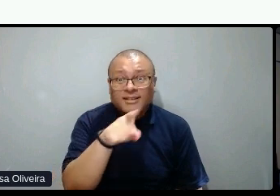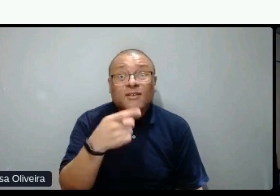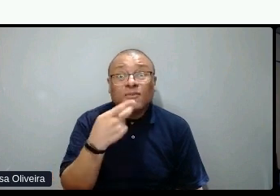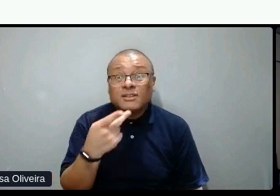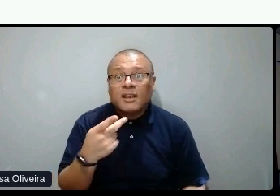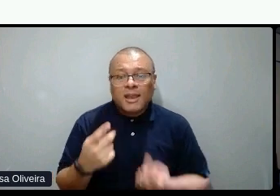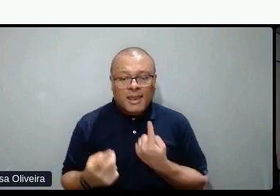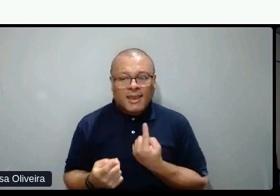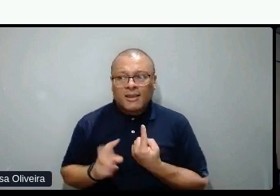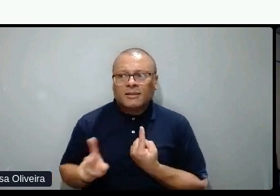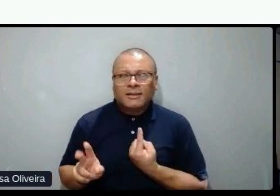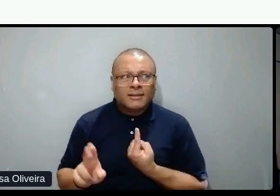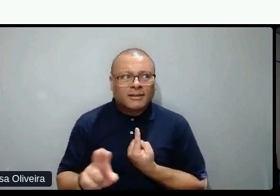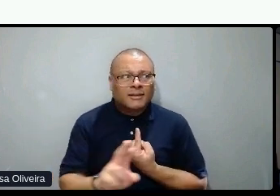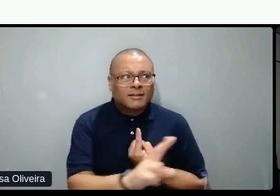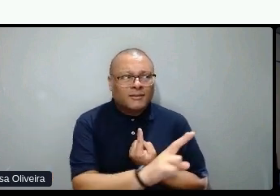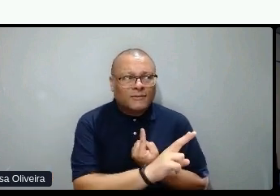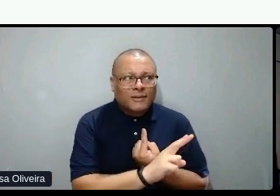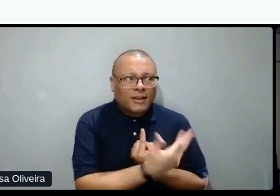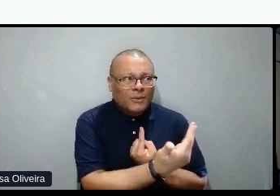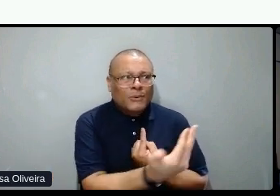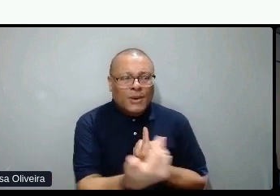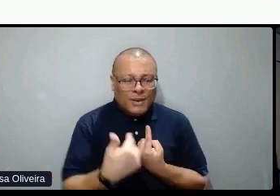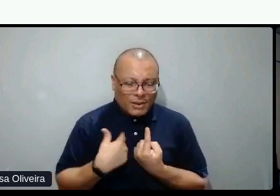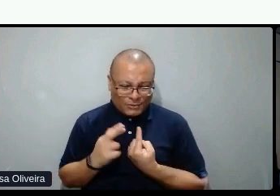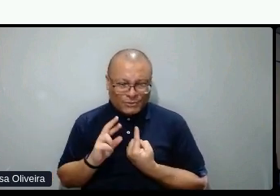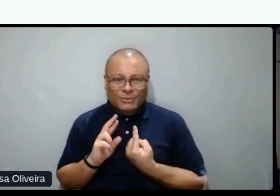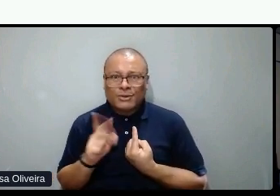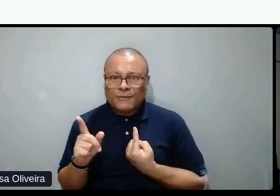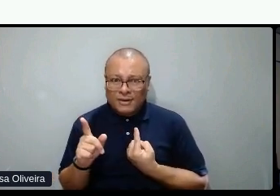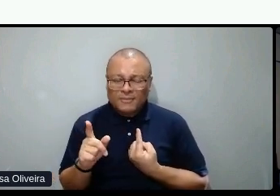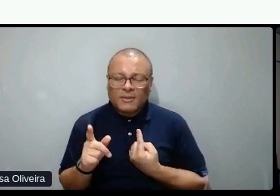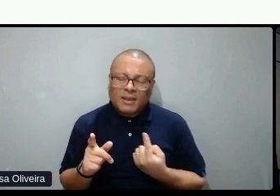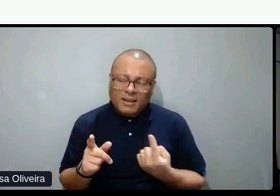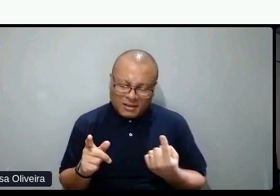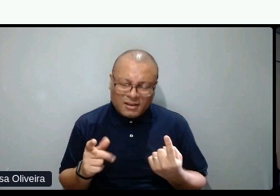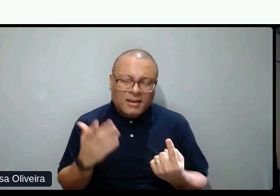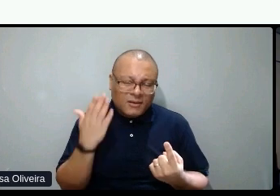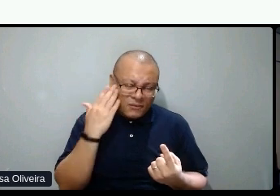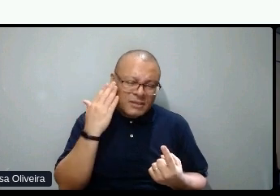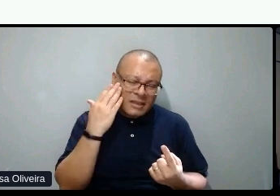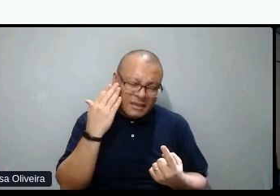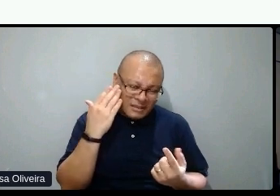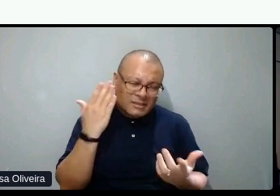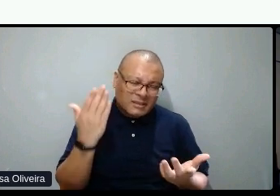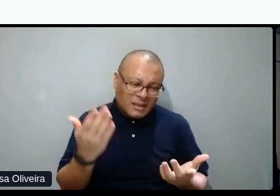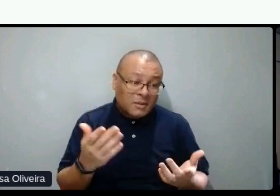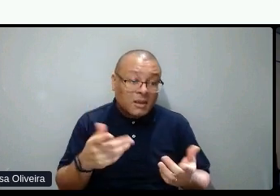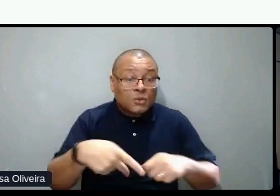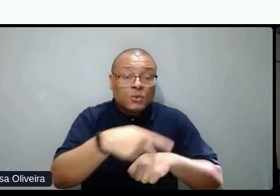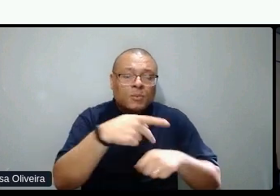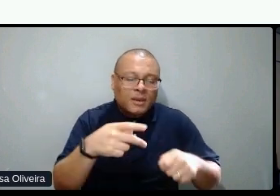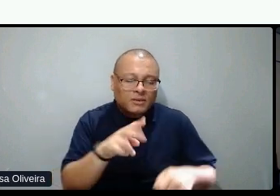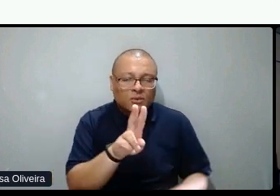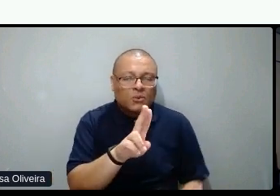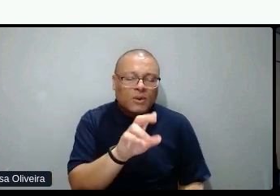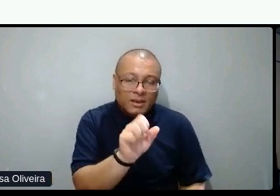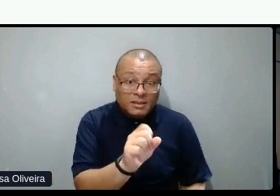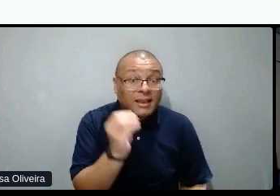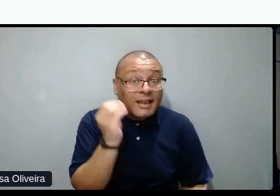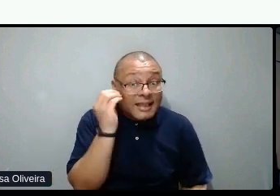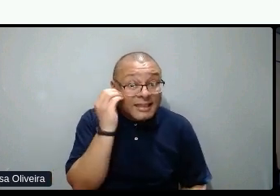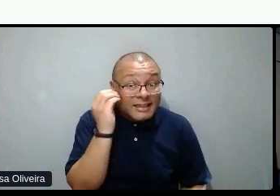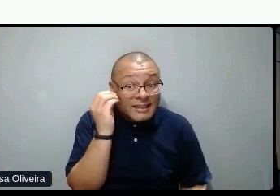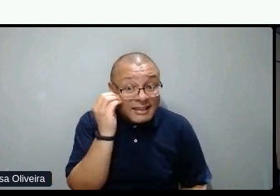rest. So what some companies do, I know that Spotify, for instance, has done this in the US, is to try to have